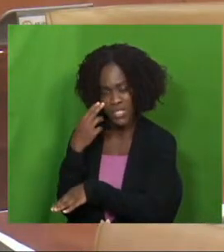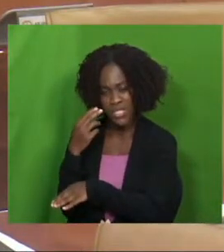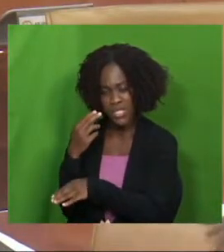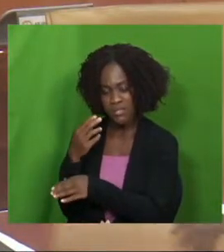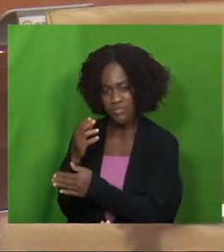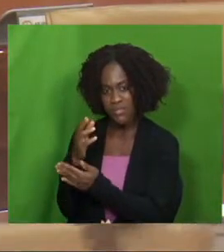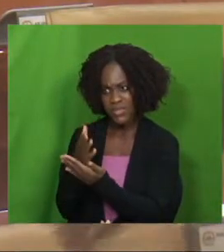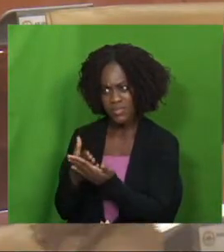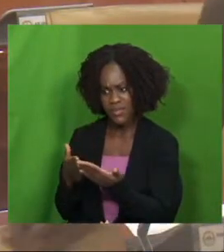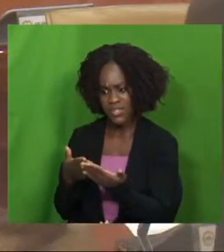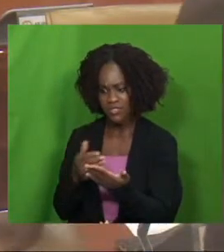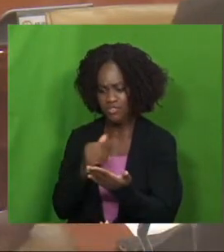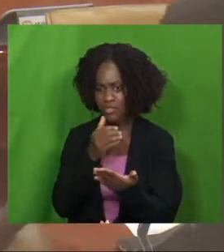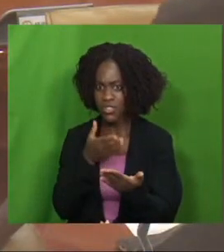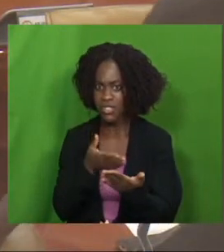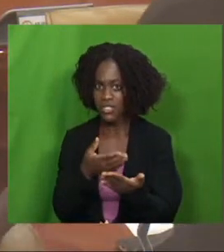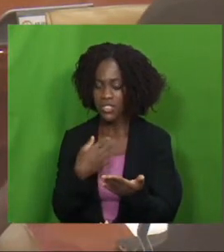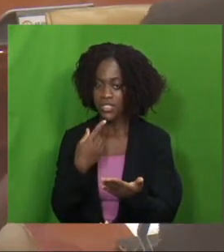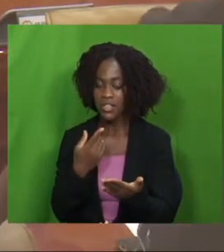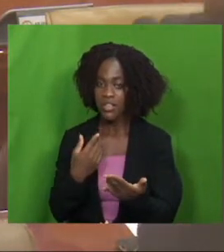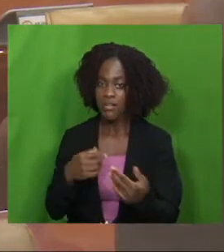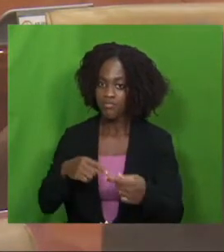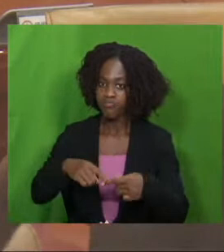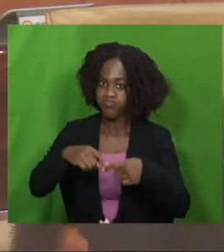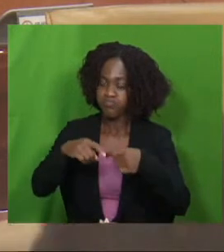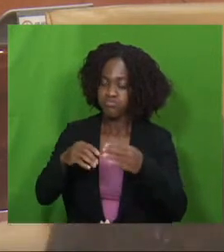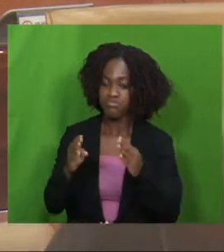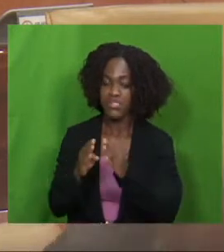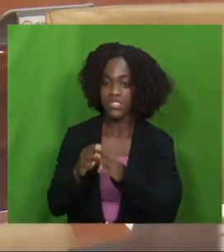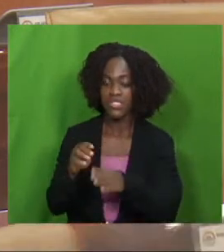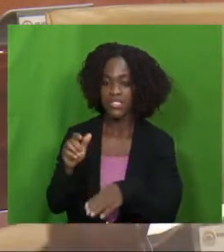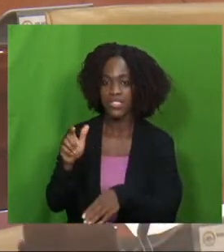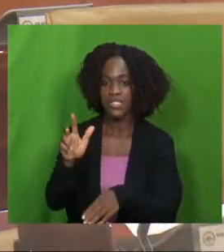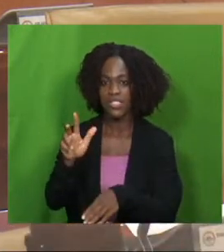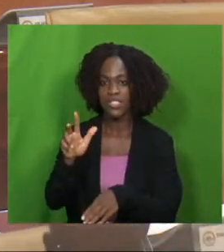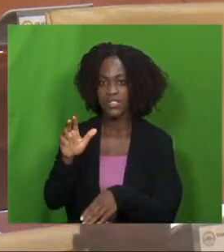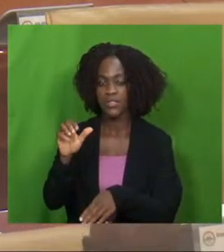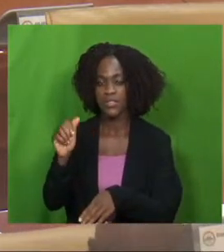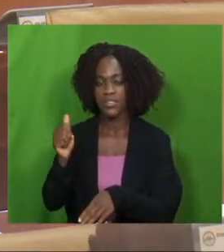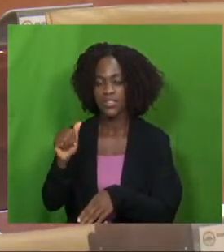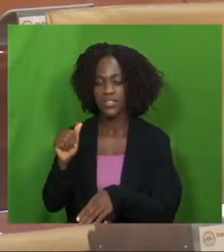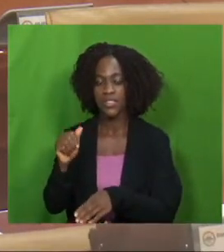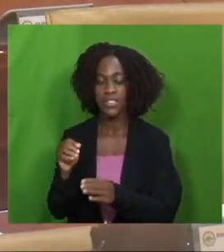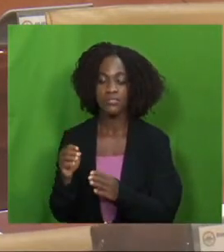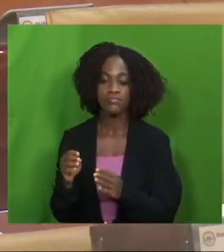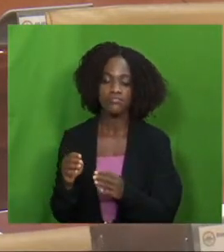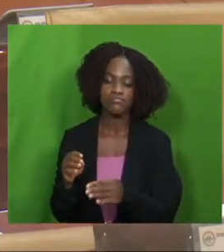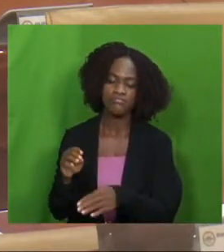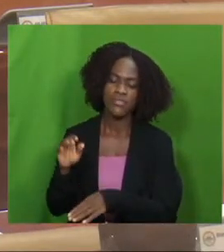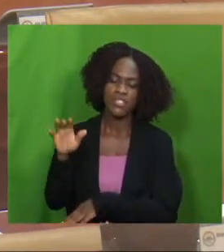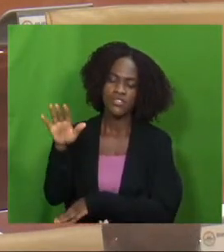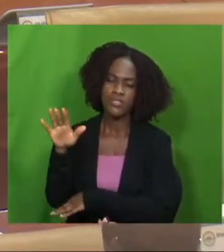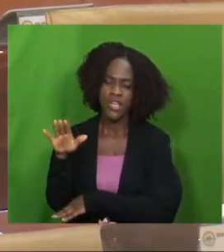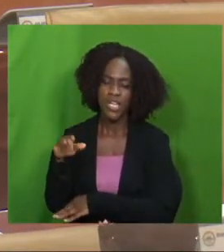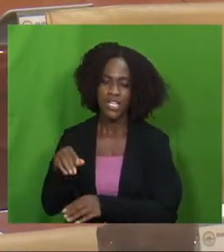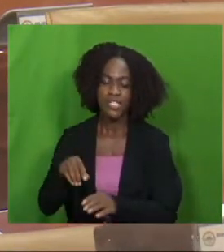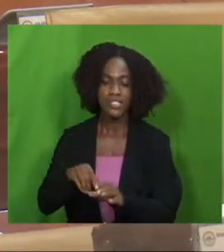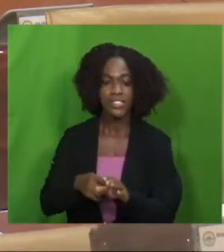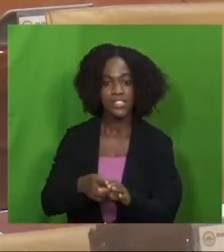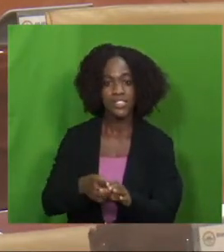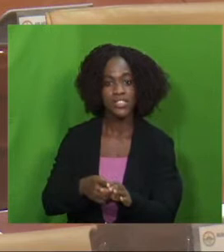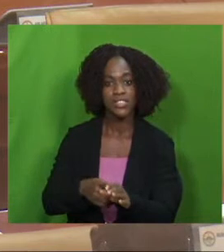have sitting suspended at 3:10 p.m. and sitting resumed at 8:45 p.m. But, Mr. Speaker, in